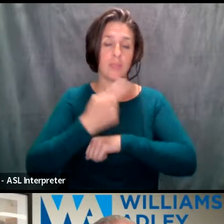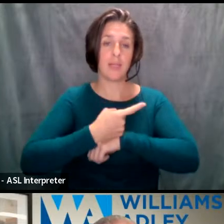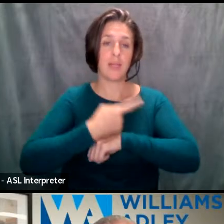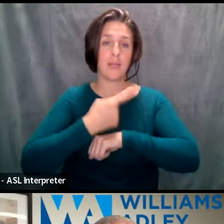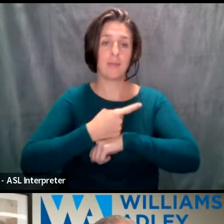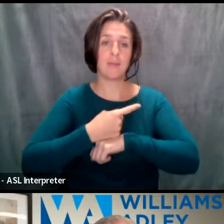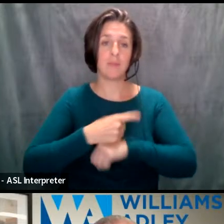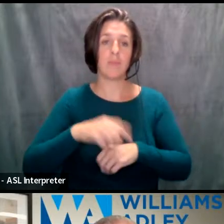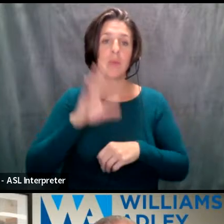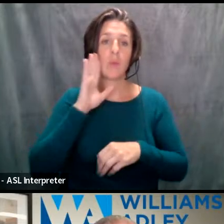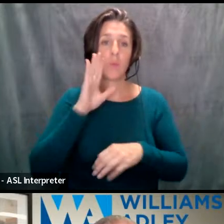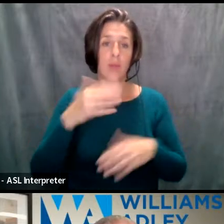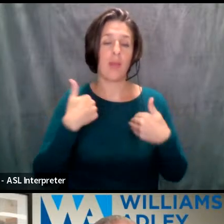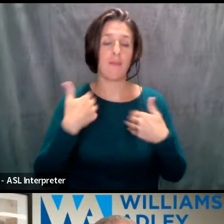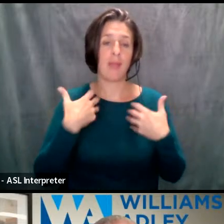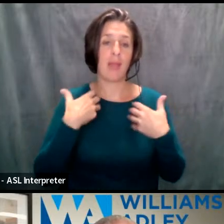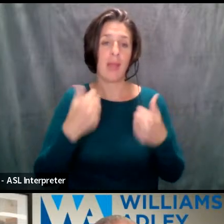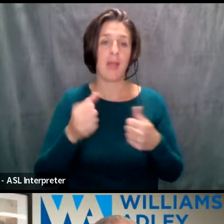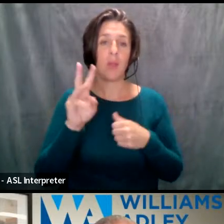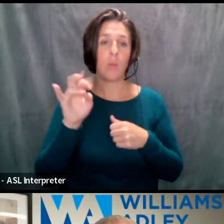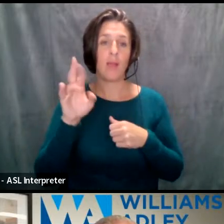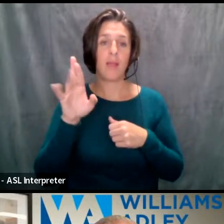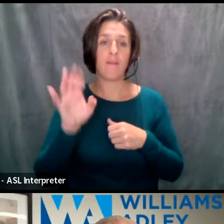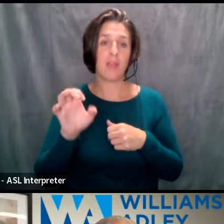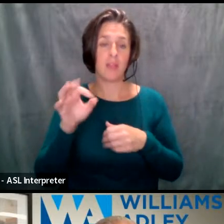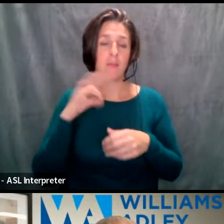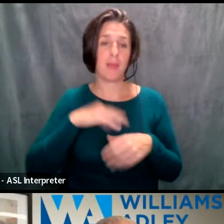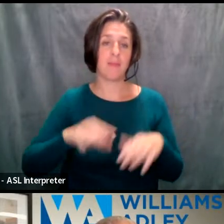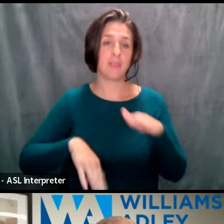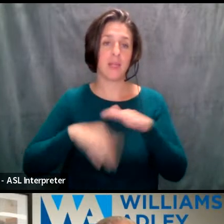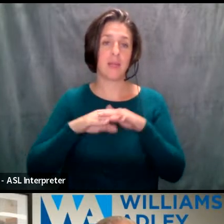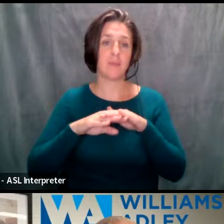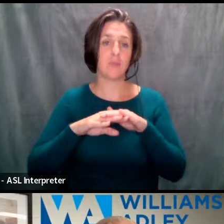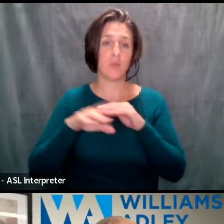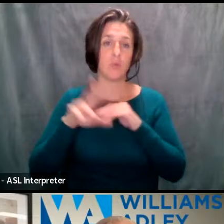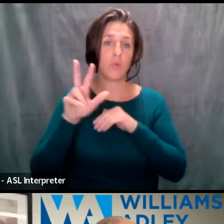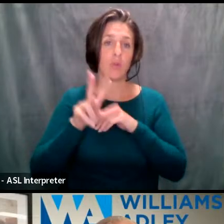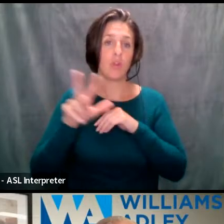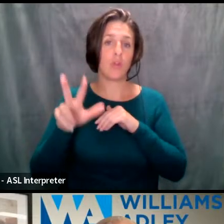There'll be health and welfare benefits of up to